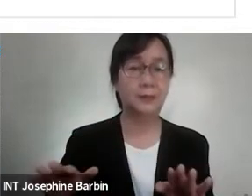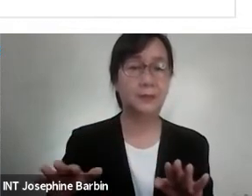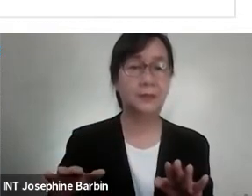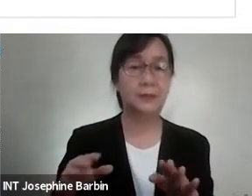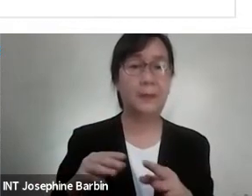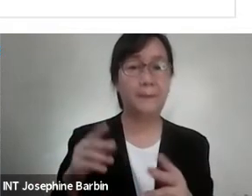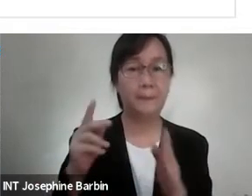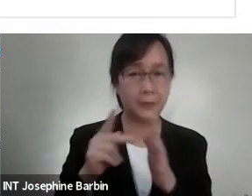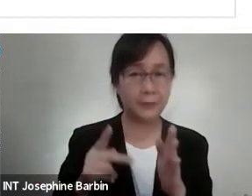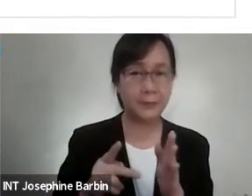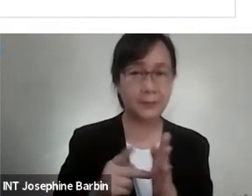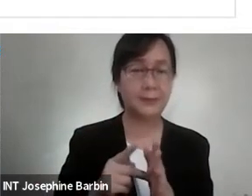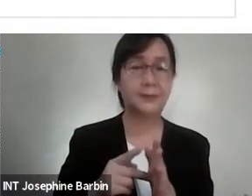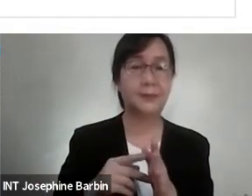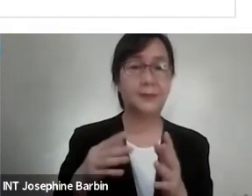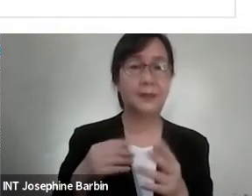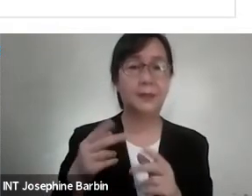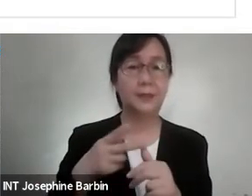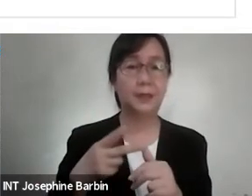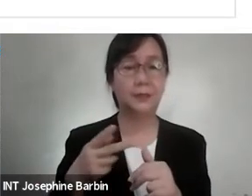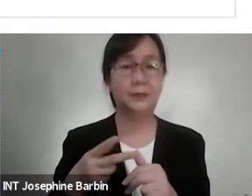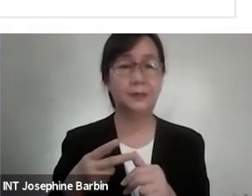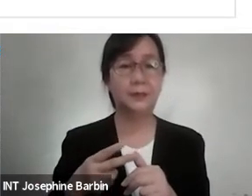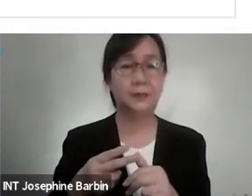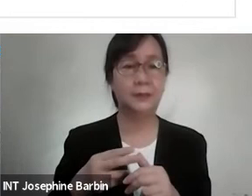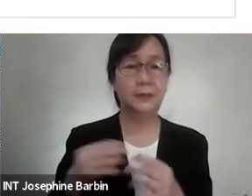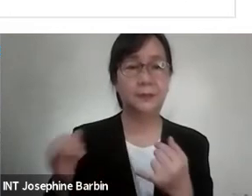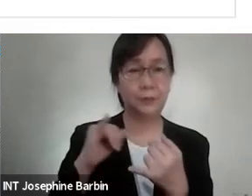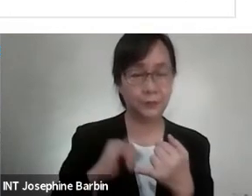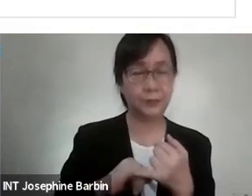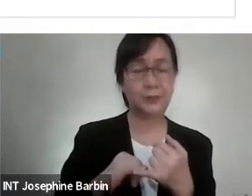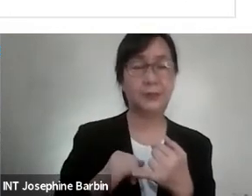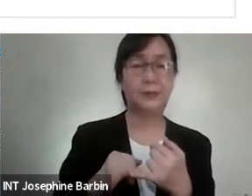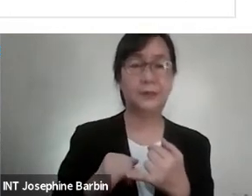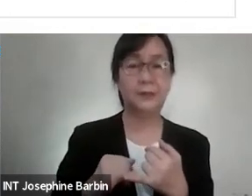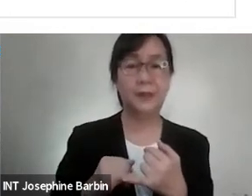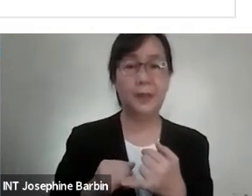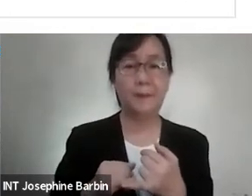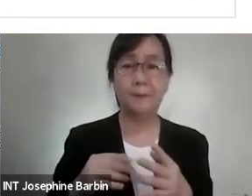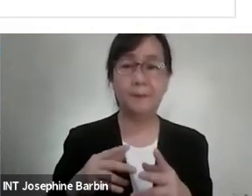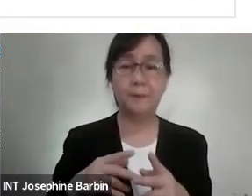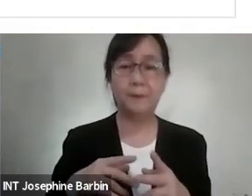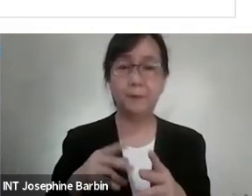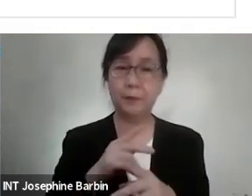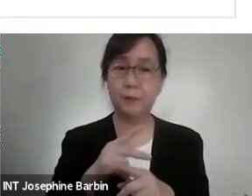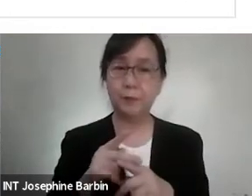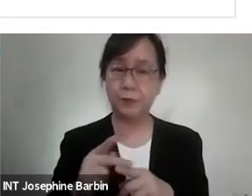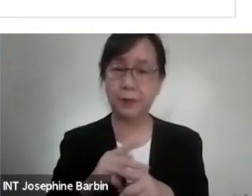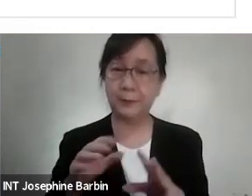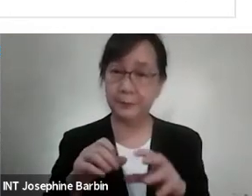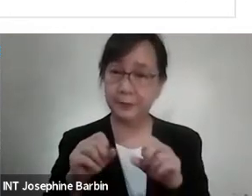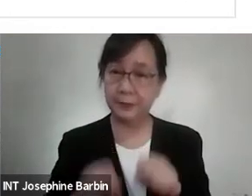policies. The second component involves the professional capabilities, you